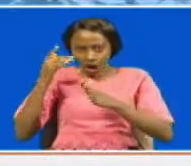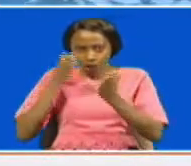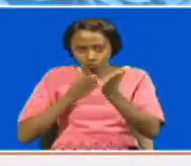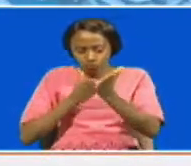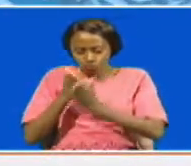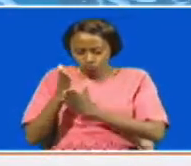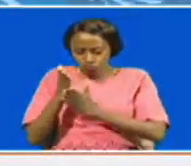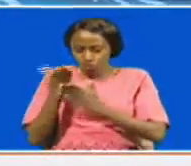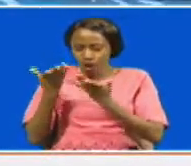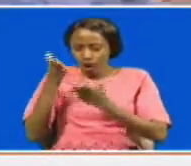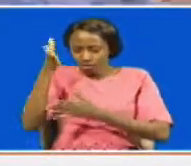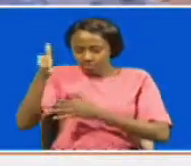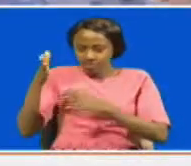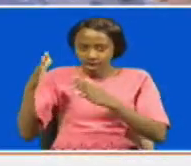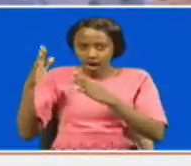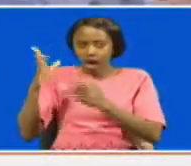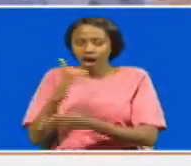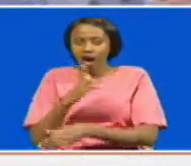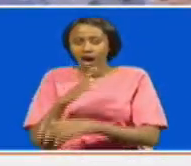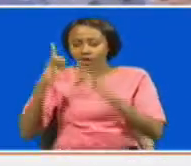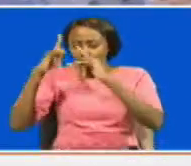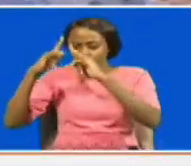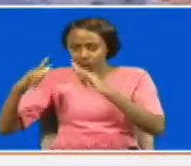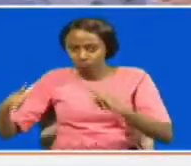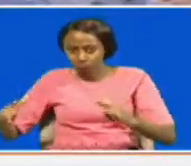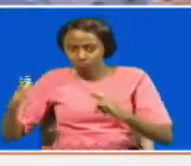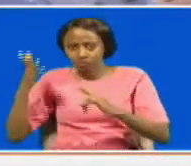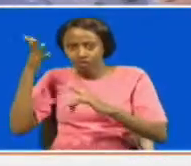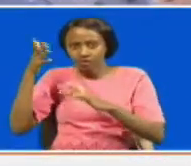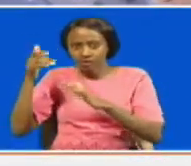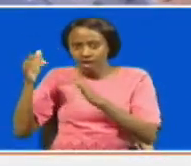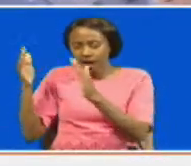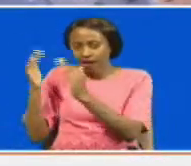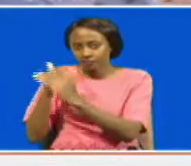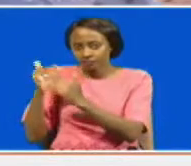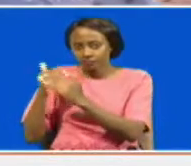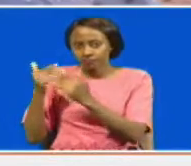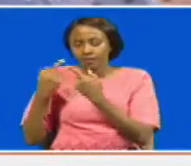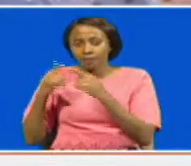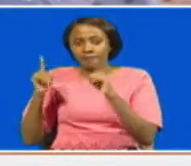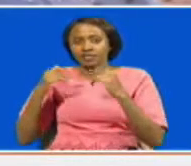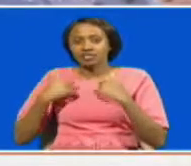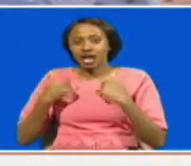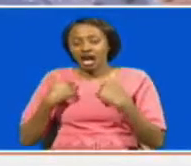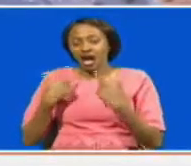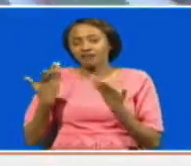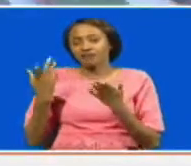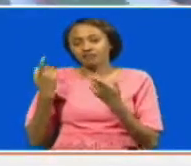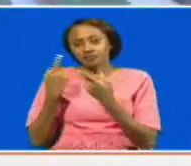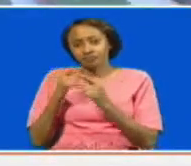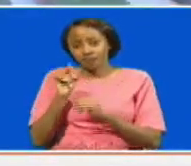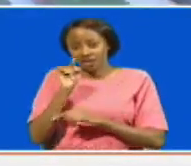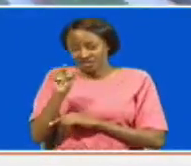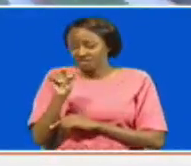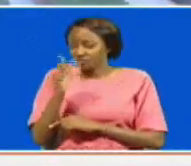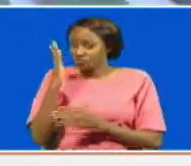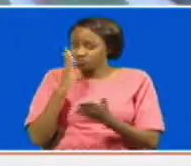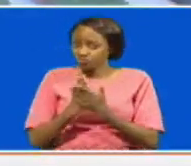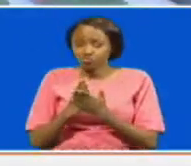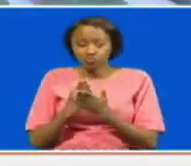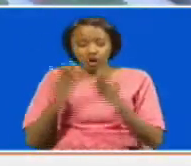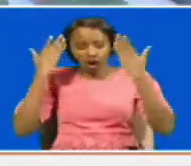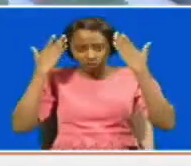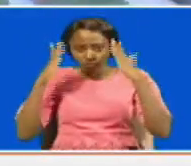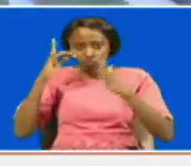makeshift facility set up next to the grave, which has been under tight security. How Mwathi died remains a mystery, with a repeat